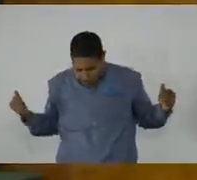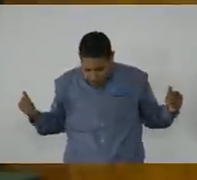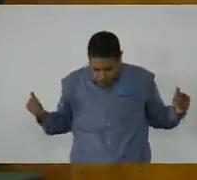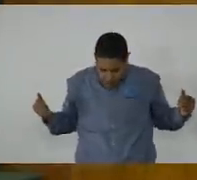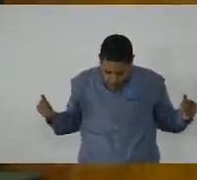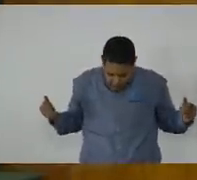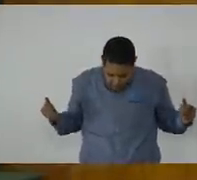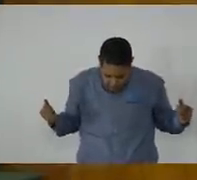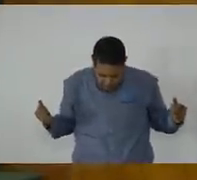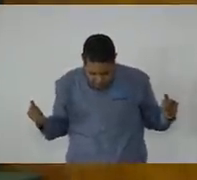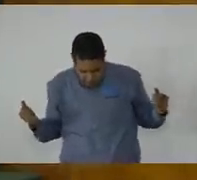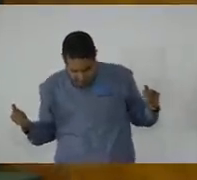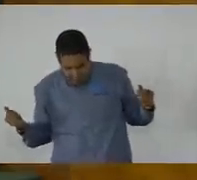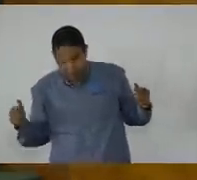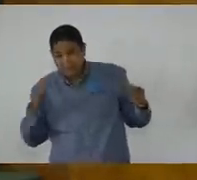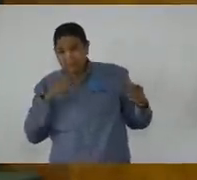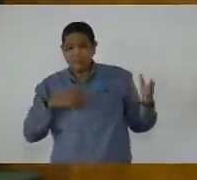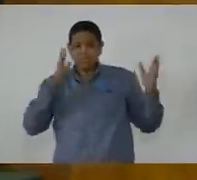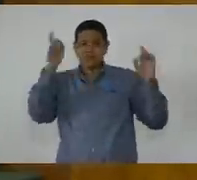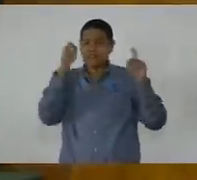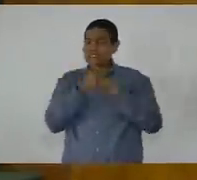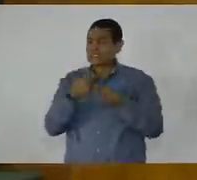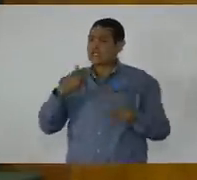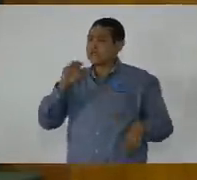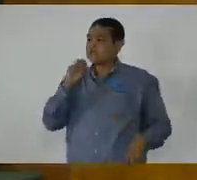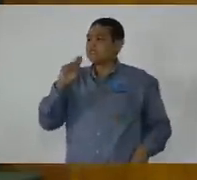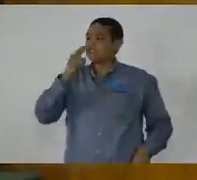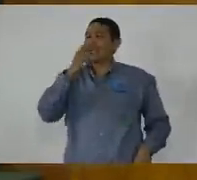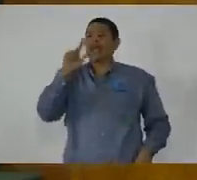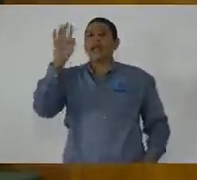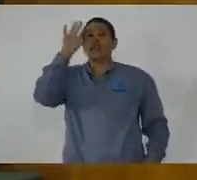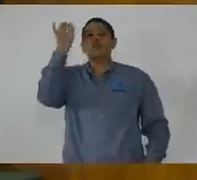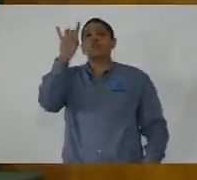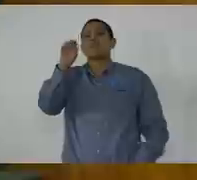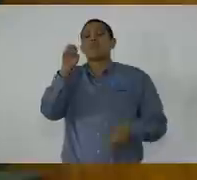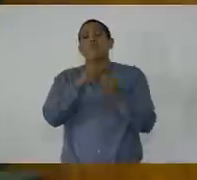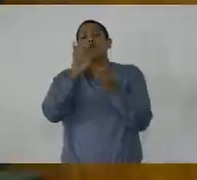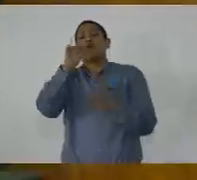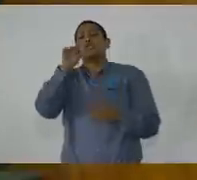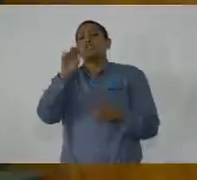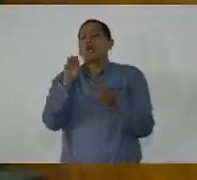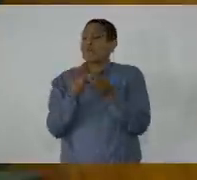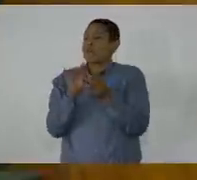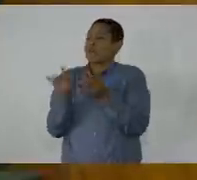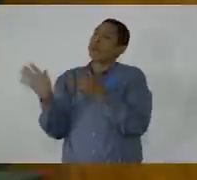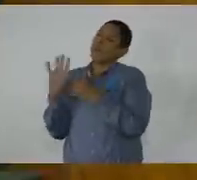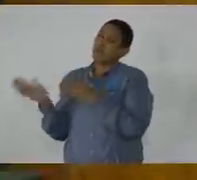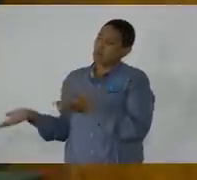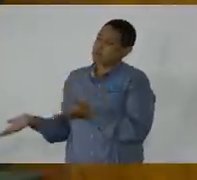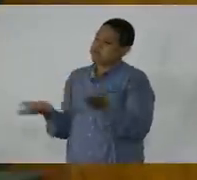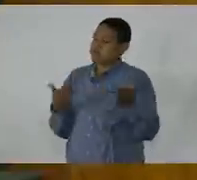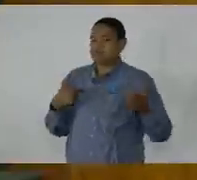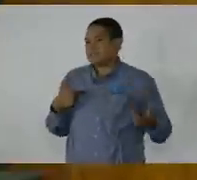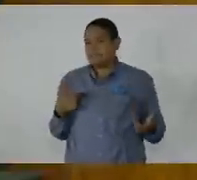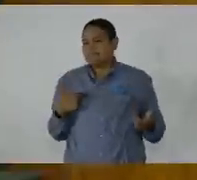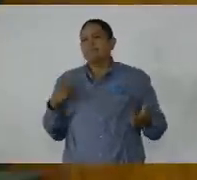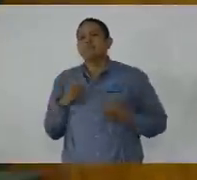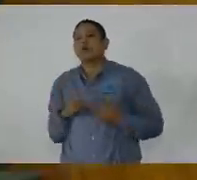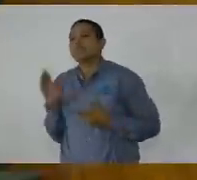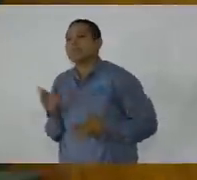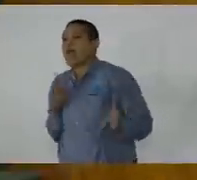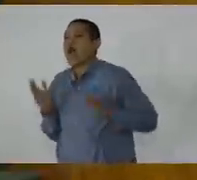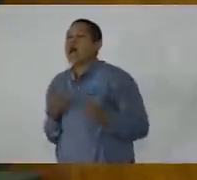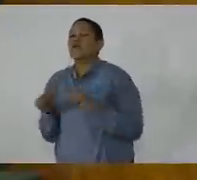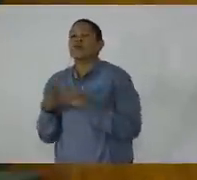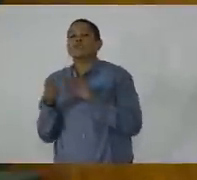Madam Speaker, Minister Hill will present more details of JAMPRO's investment and trade promotion activities and plans when he